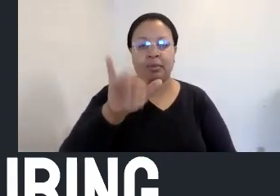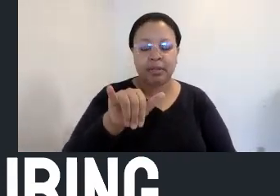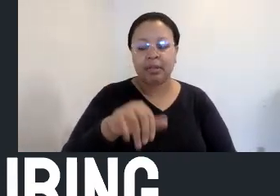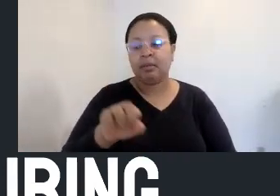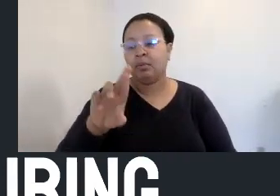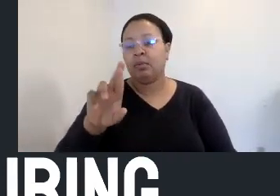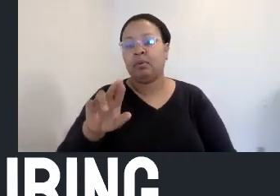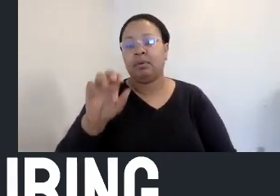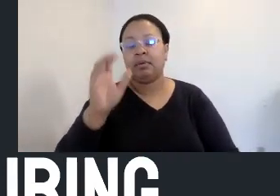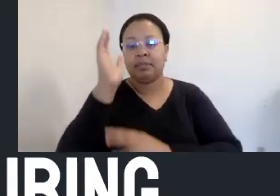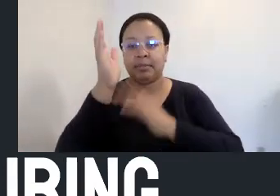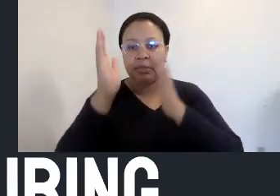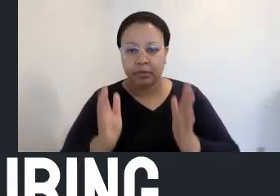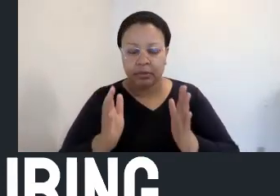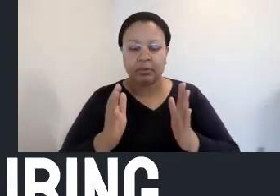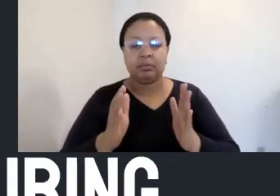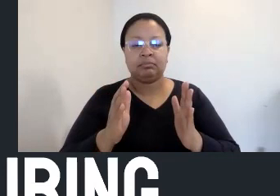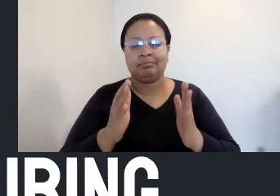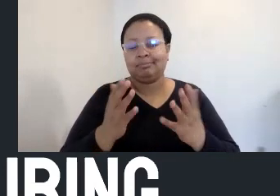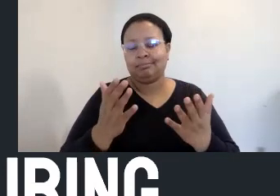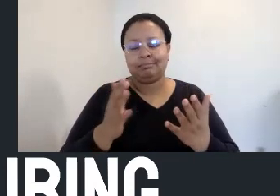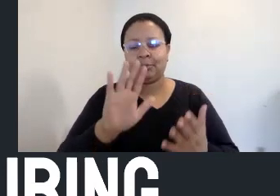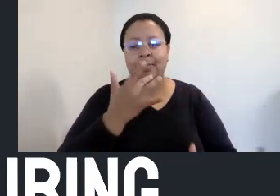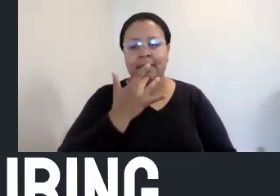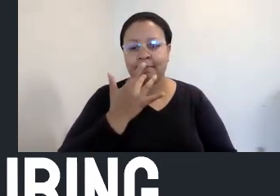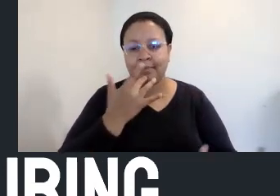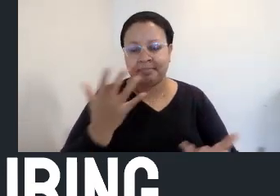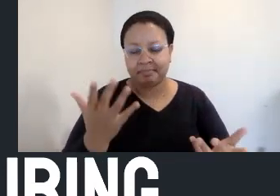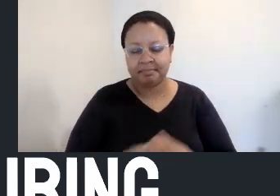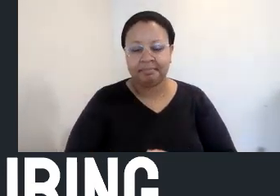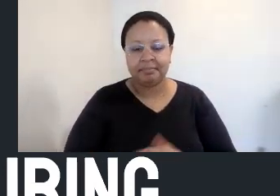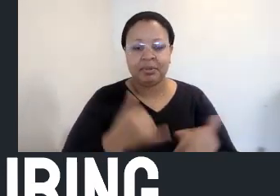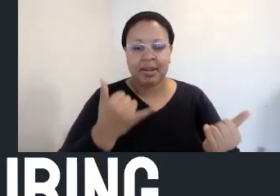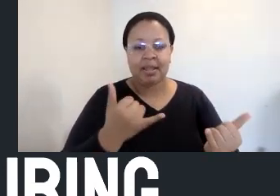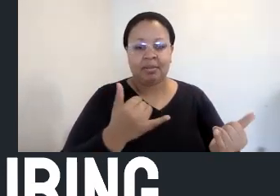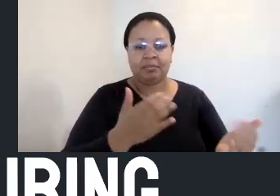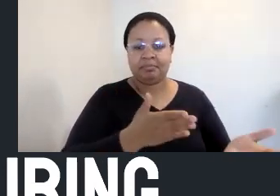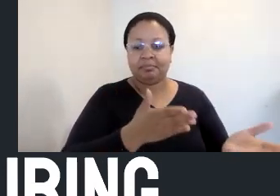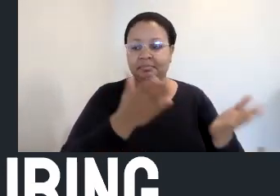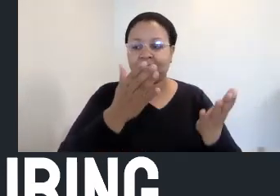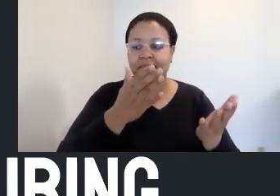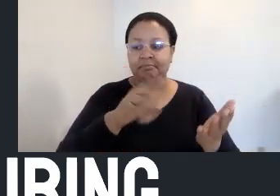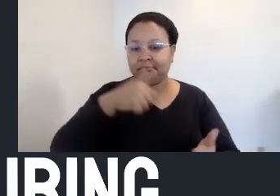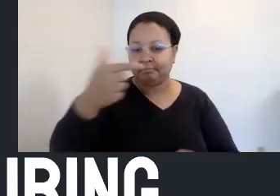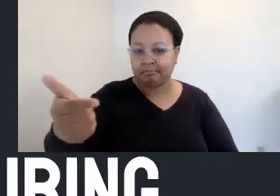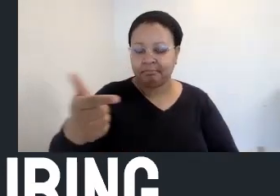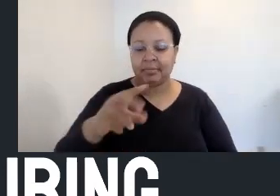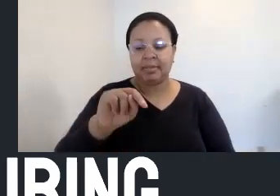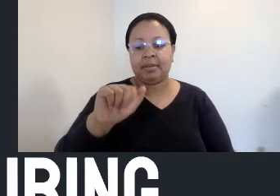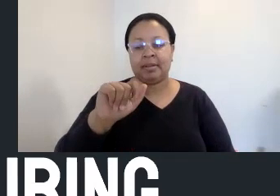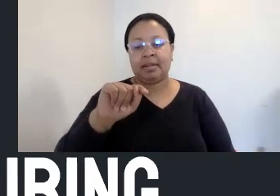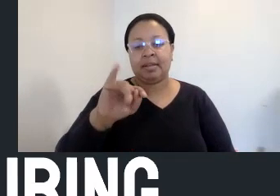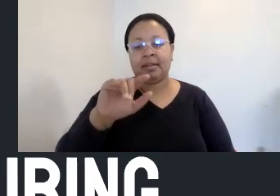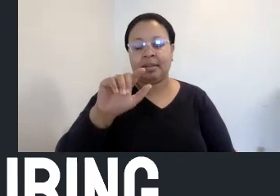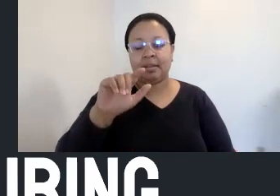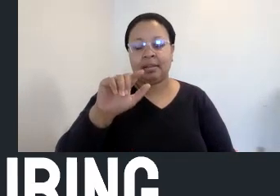That view button is in the top right corner. And now I will pass it on to Natalie Luna Rose from the Arizona